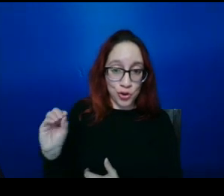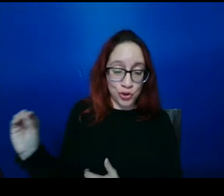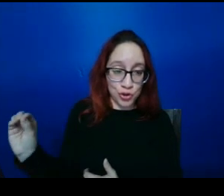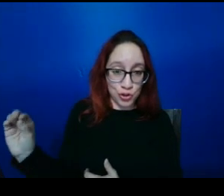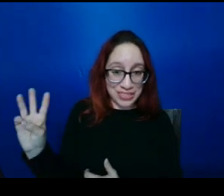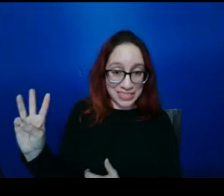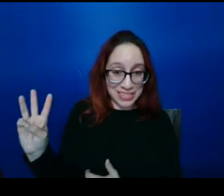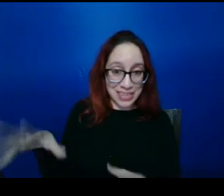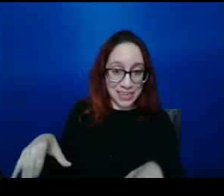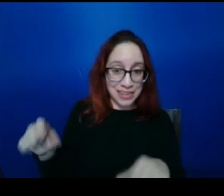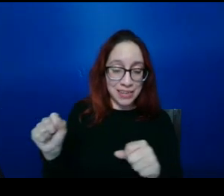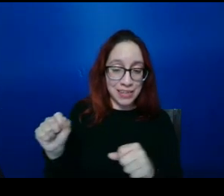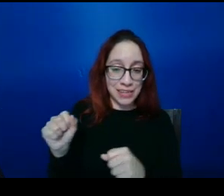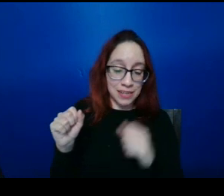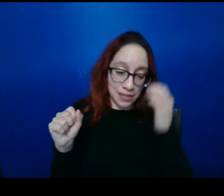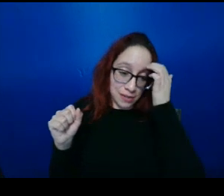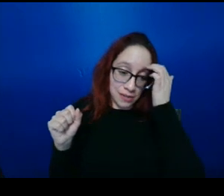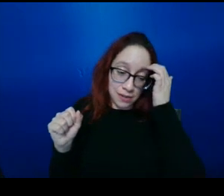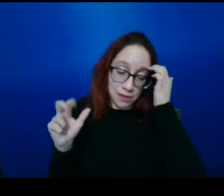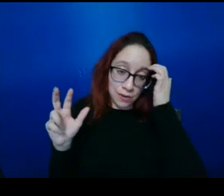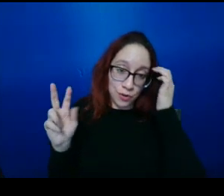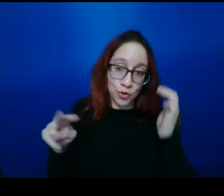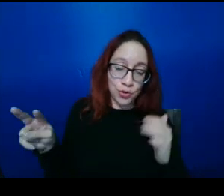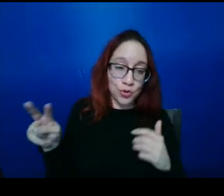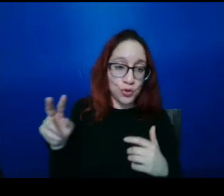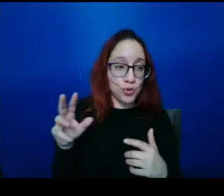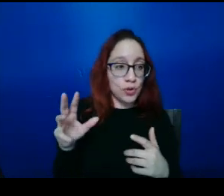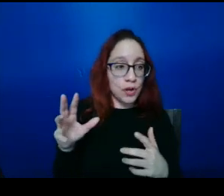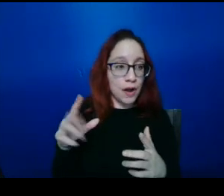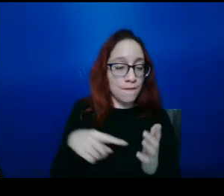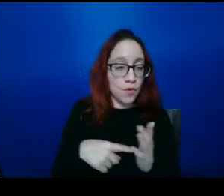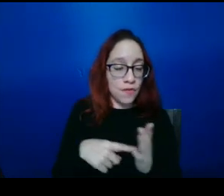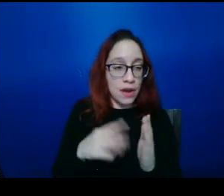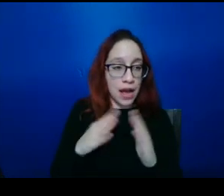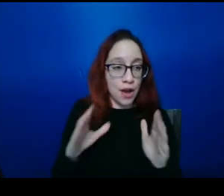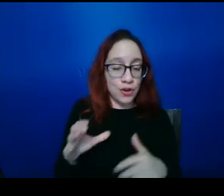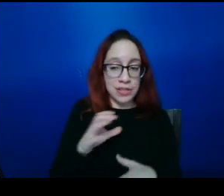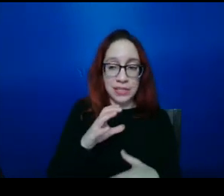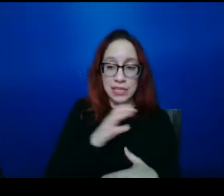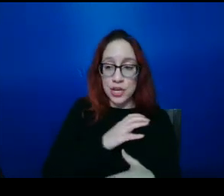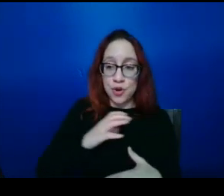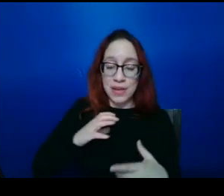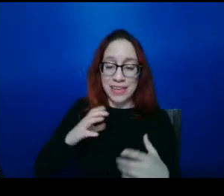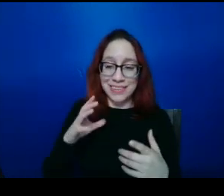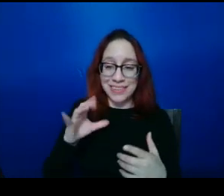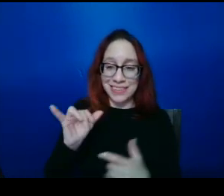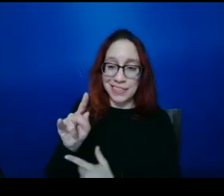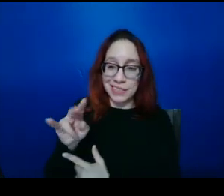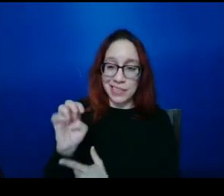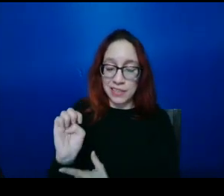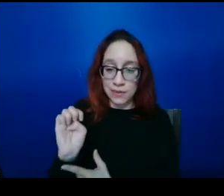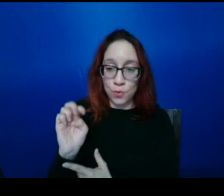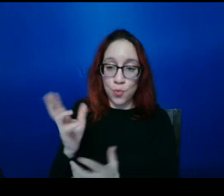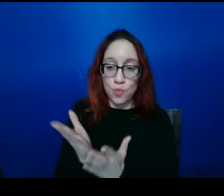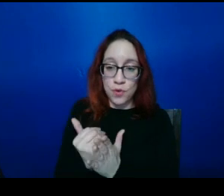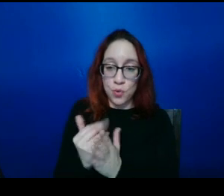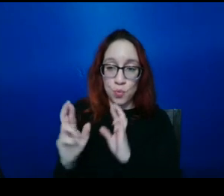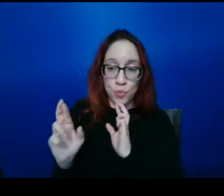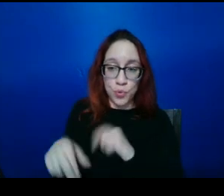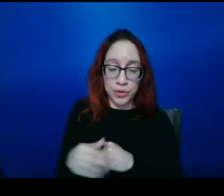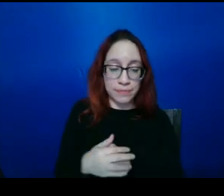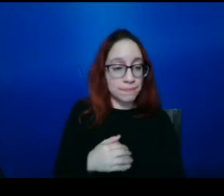R23-006, adopt the 2022 Affordable Housing Advisory Committee Housing Incentive Review Report. All